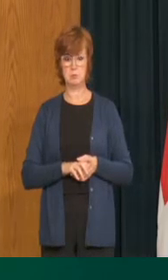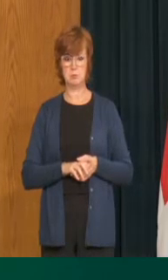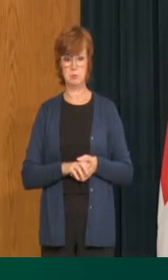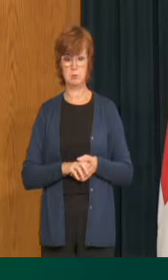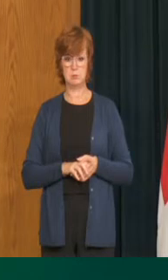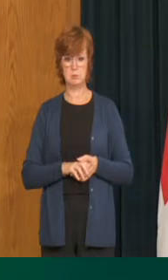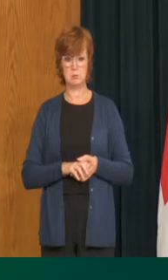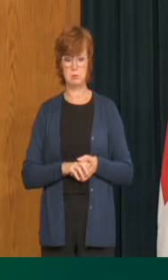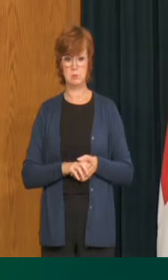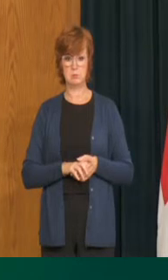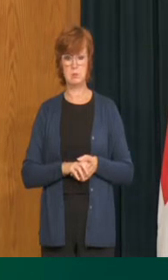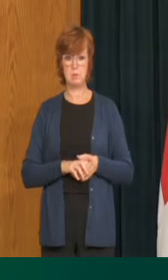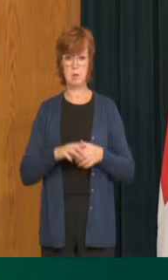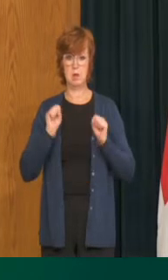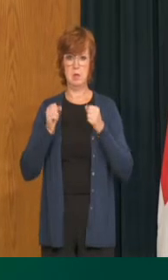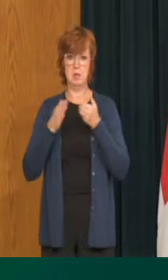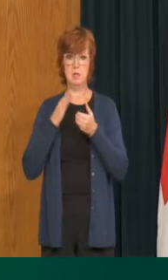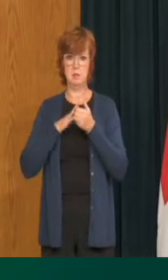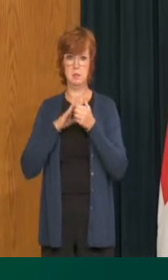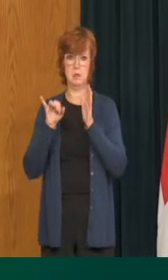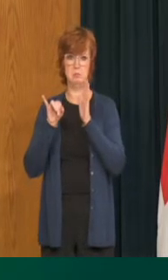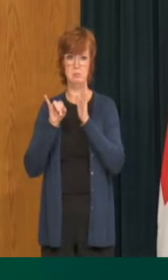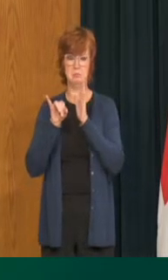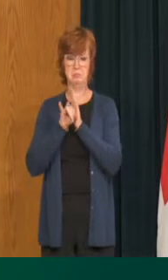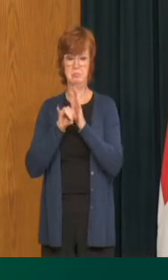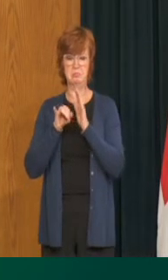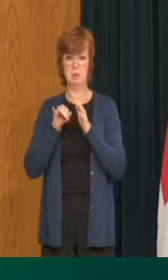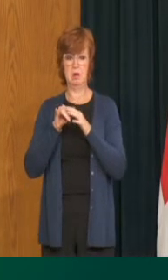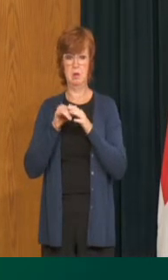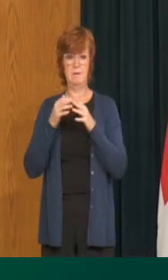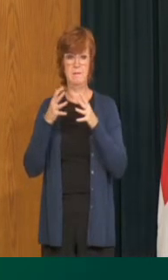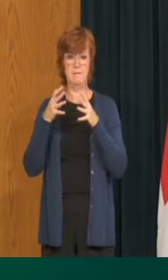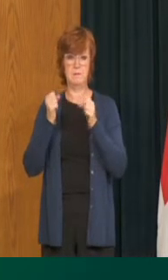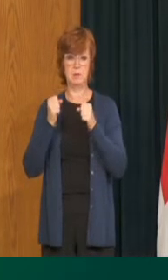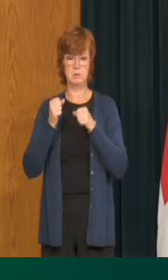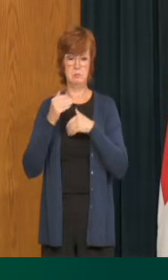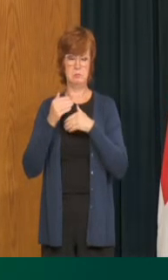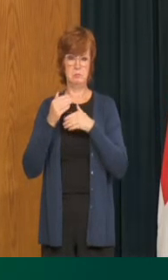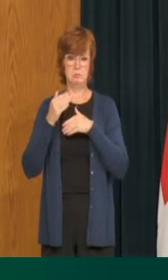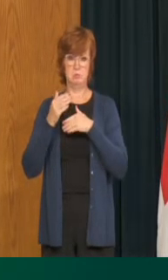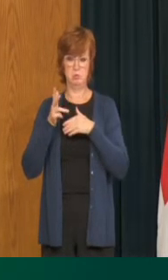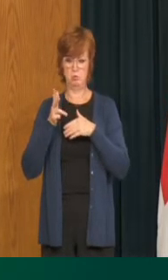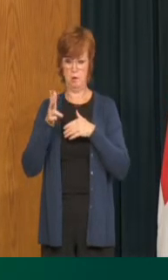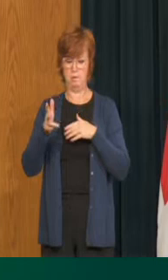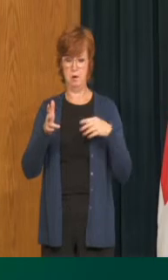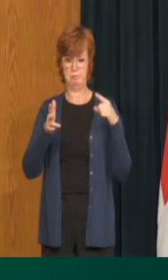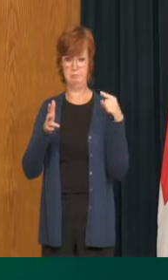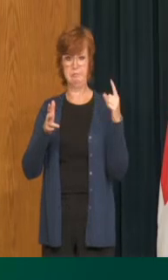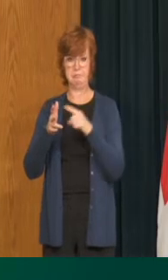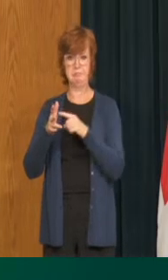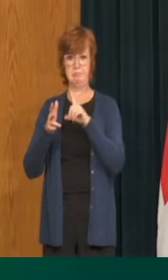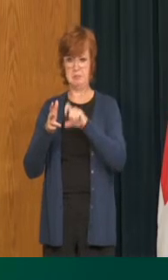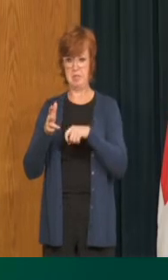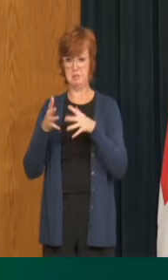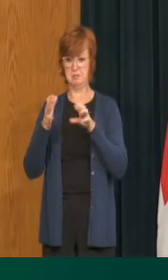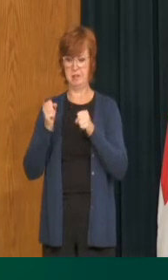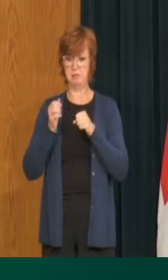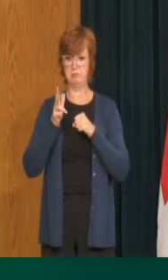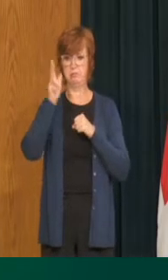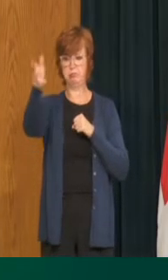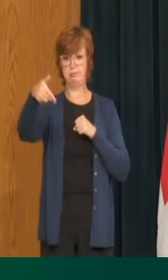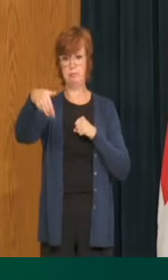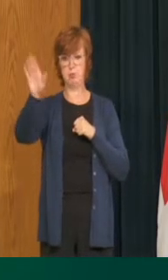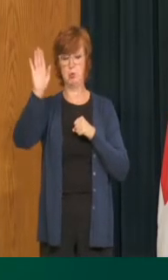in the larger urban centers. But even then, teachers are already a priority, and if any person wants to get tested, and especially